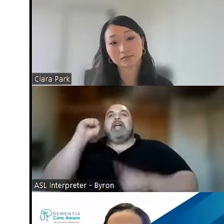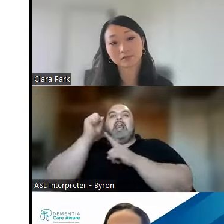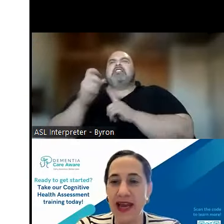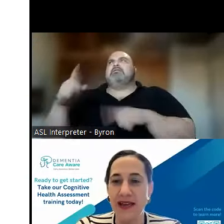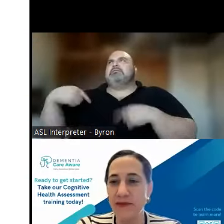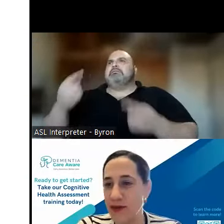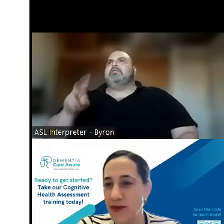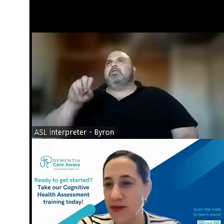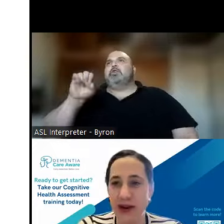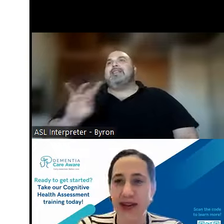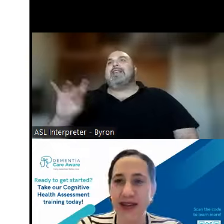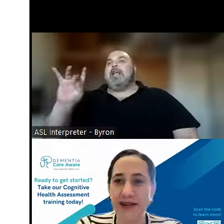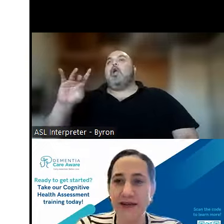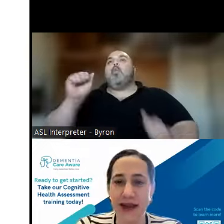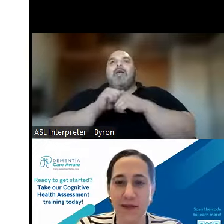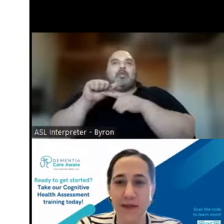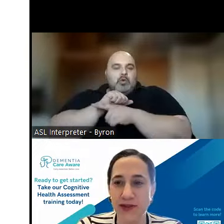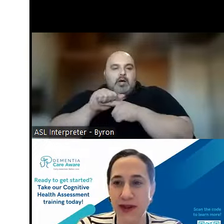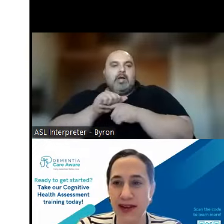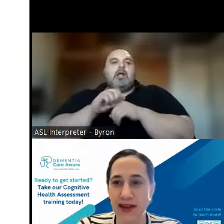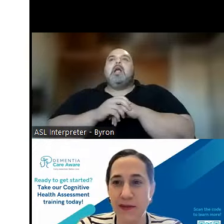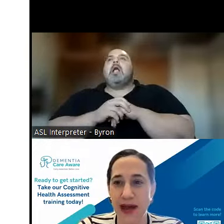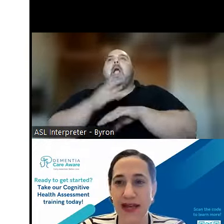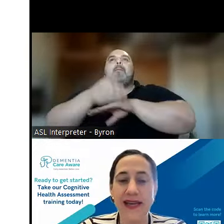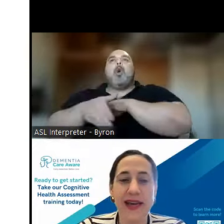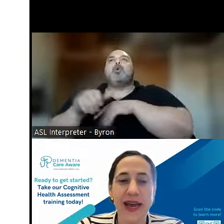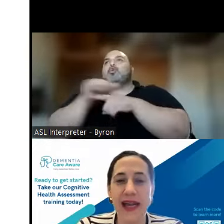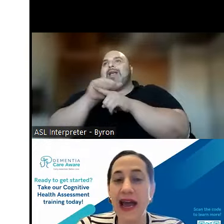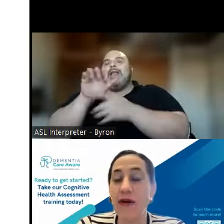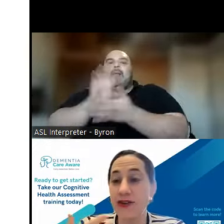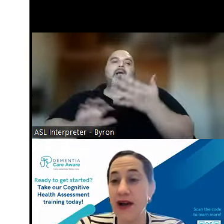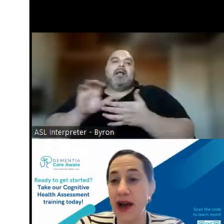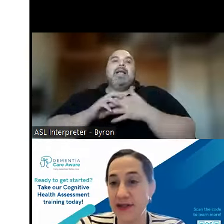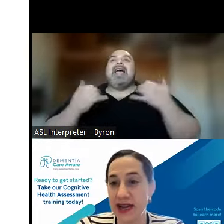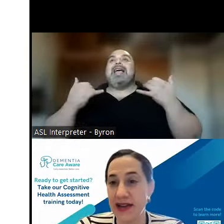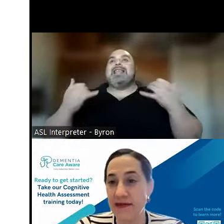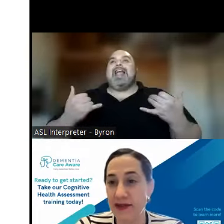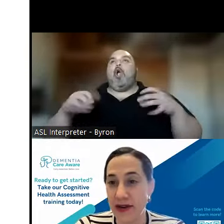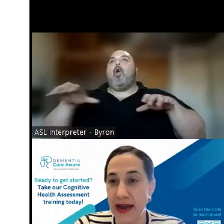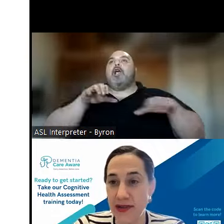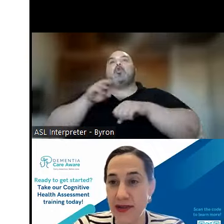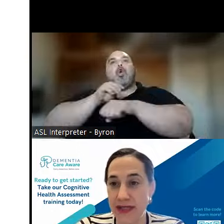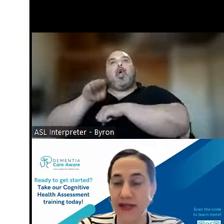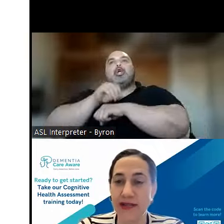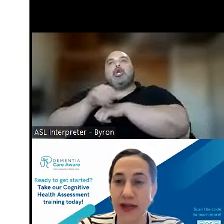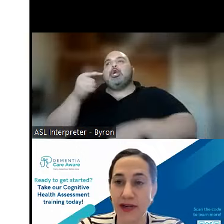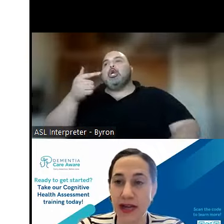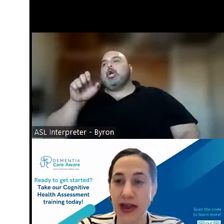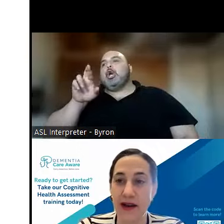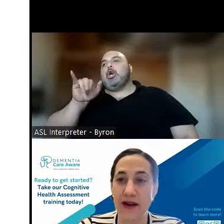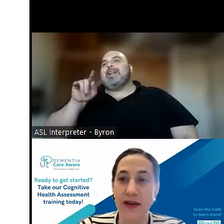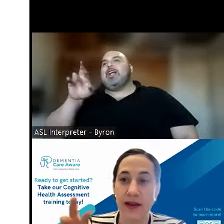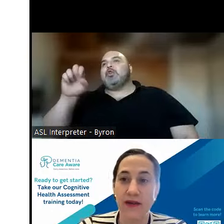about 2008 with training and post-training combined. And now I do consultative geriatrics and